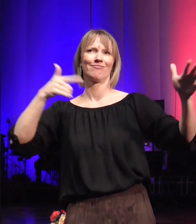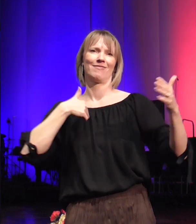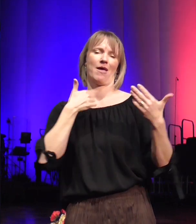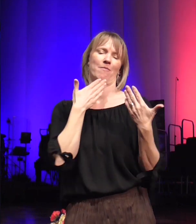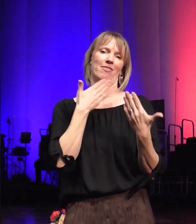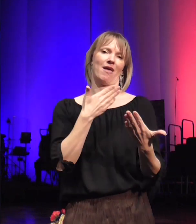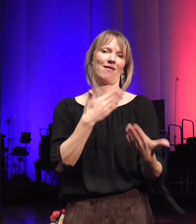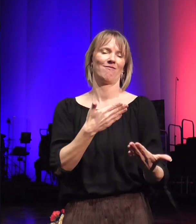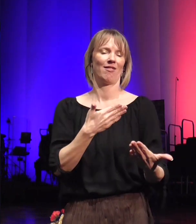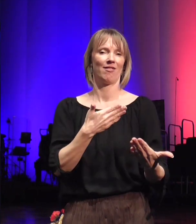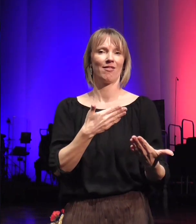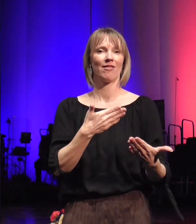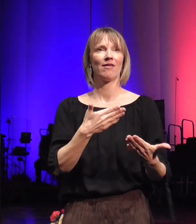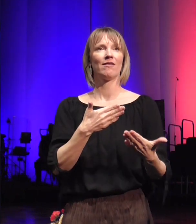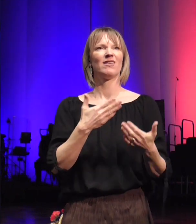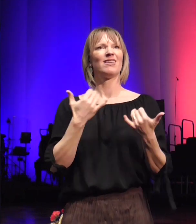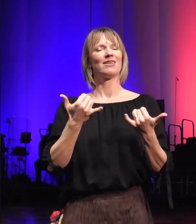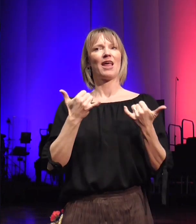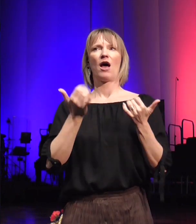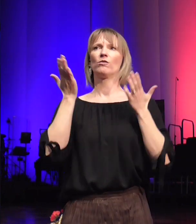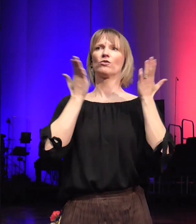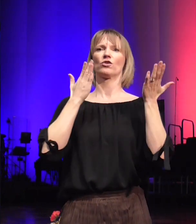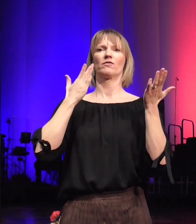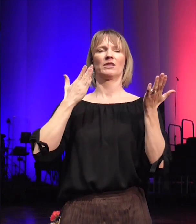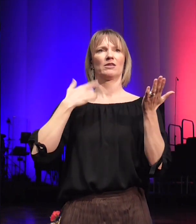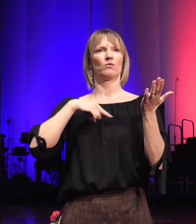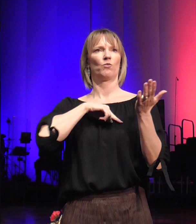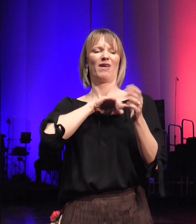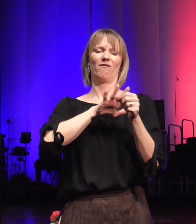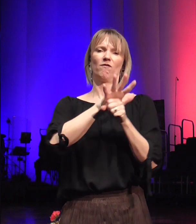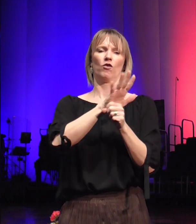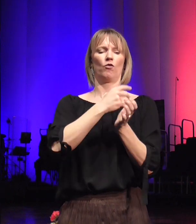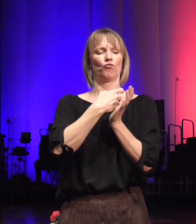And so as we step into this service fully today,